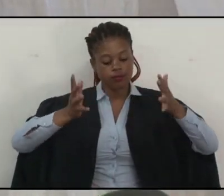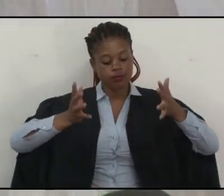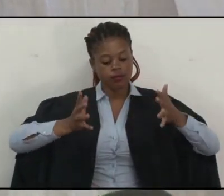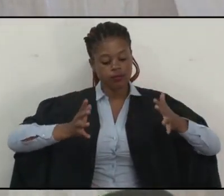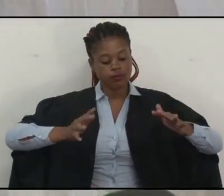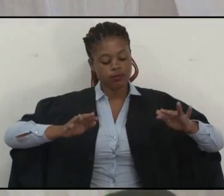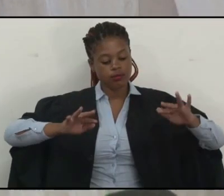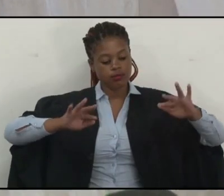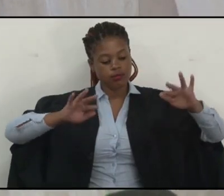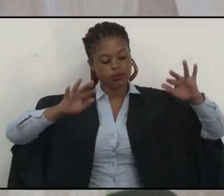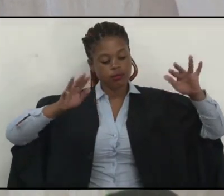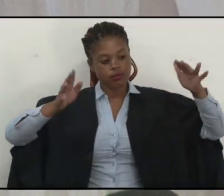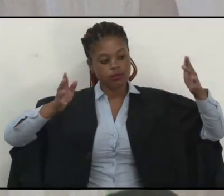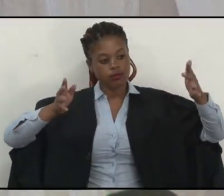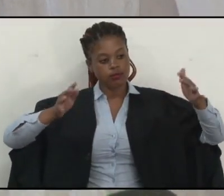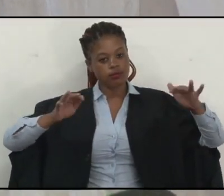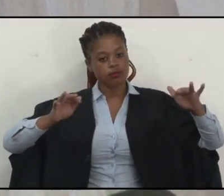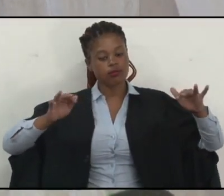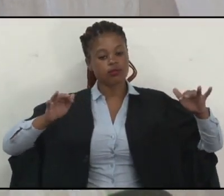Were on